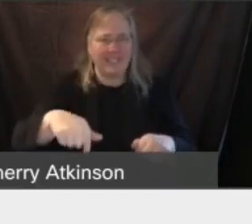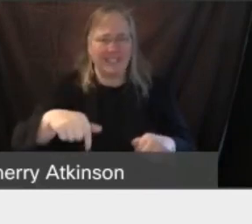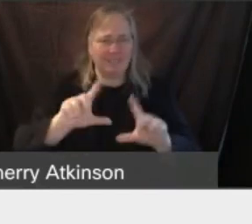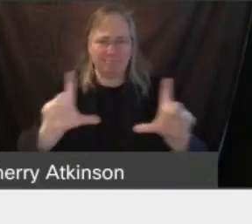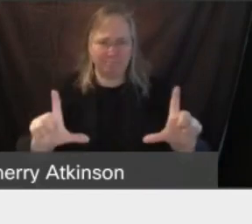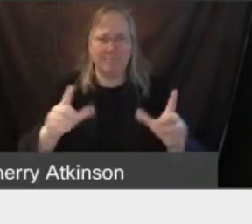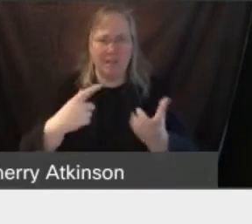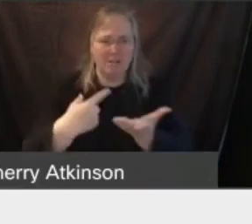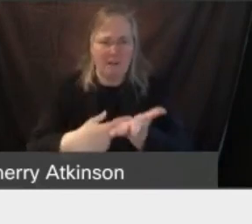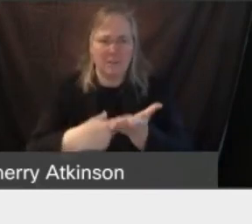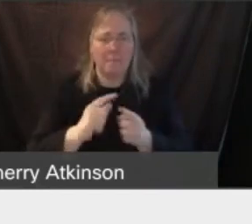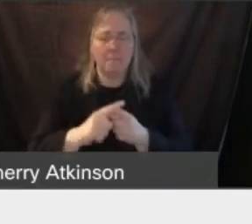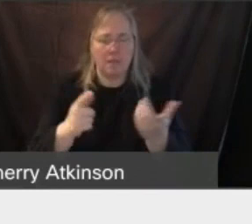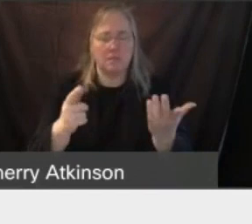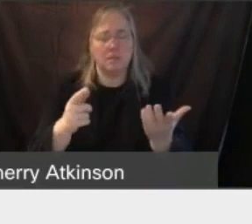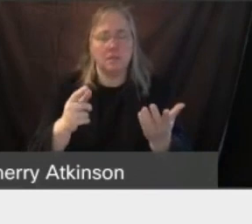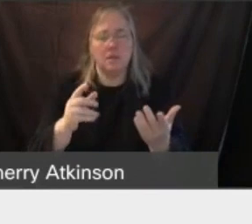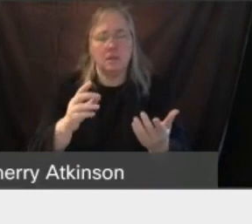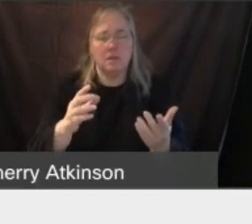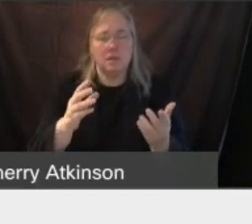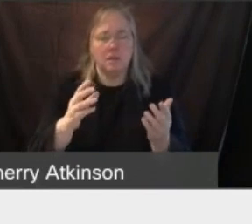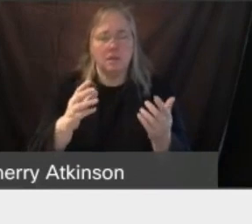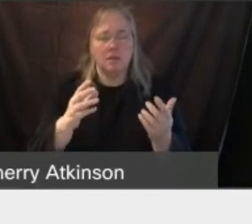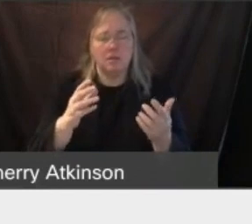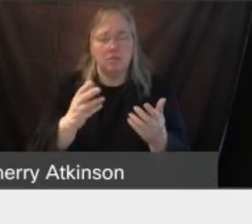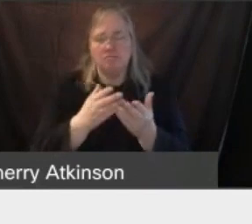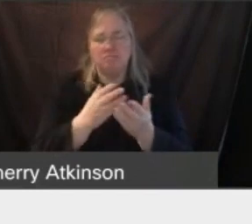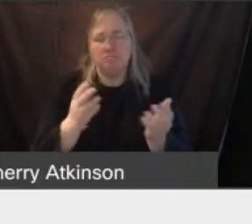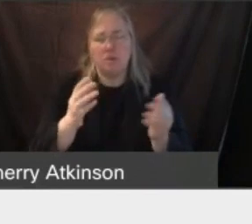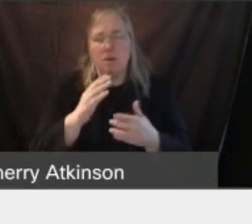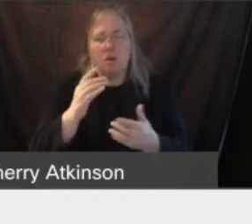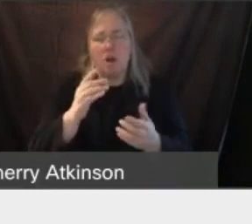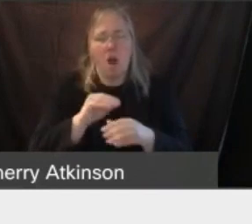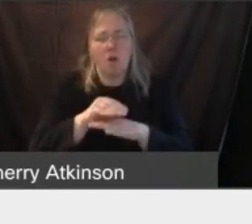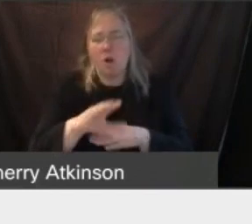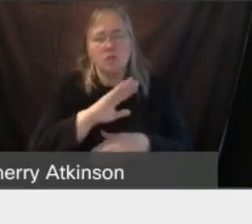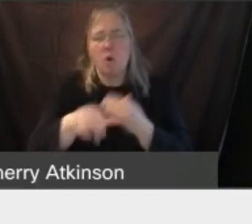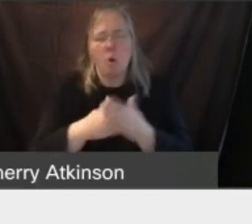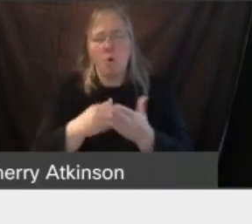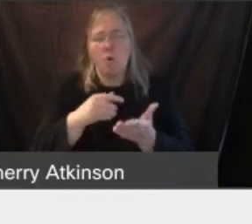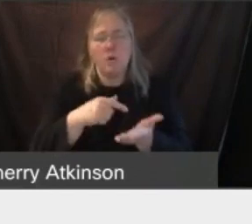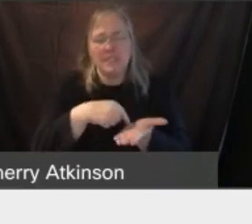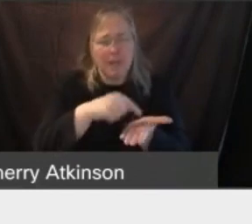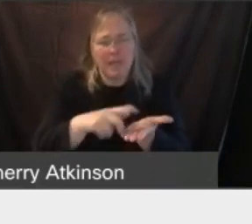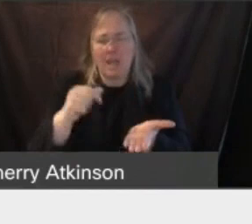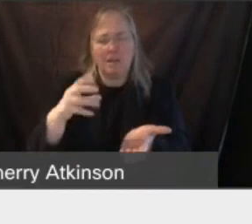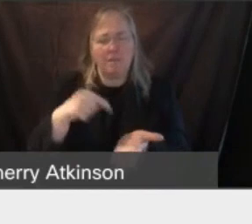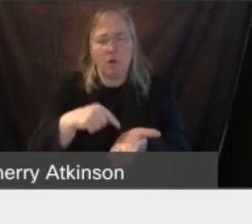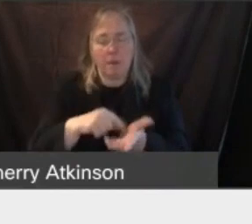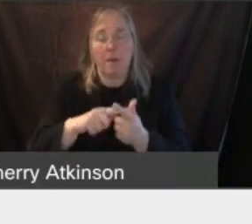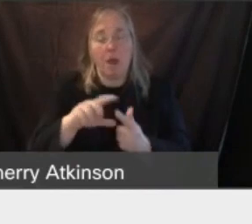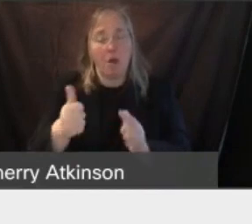but across the whole spending affordability. But I think other legislation on the environmental